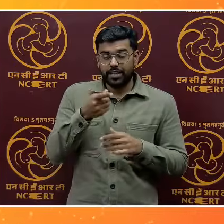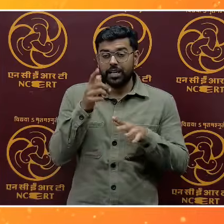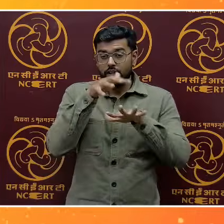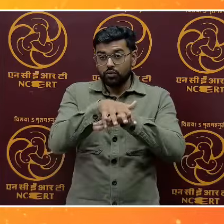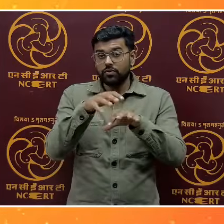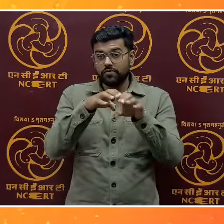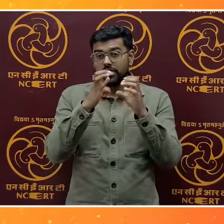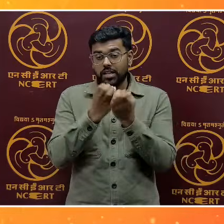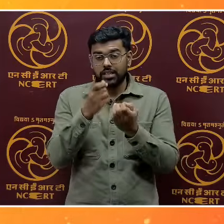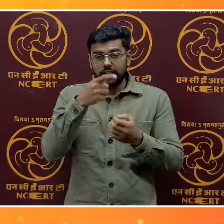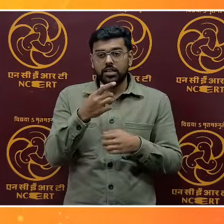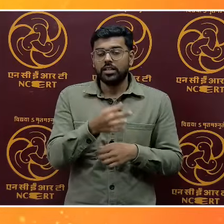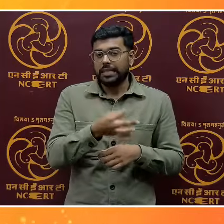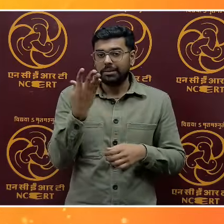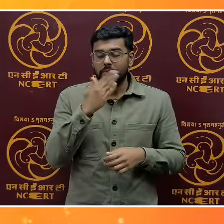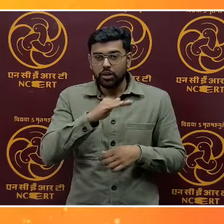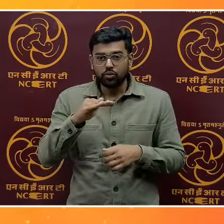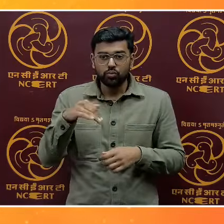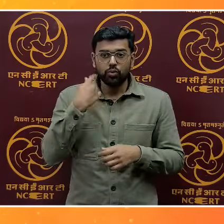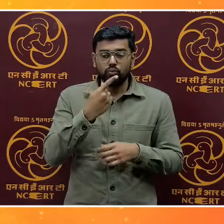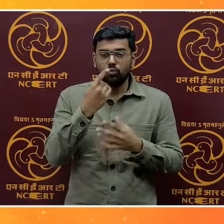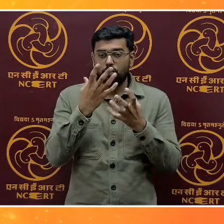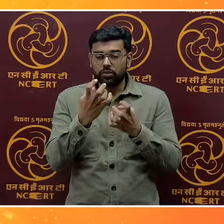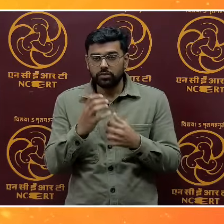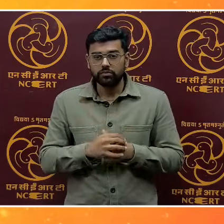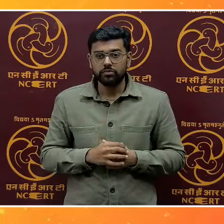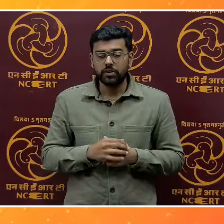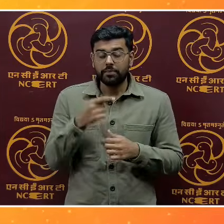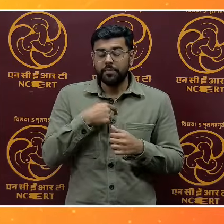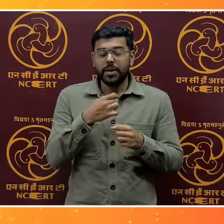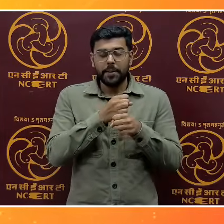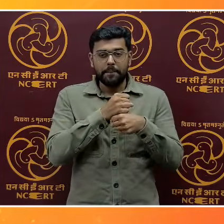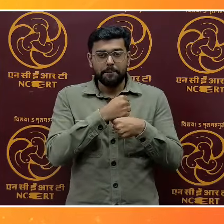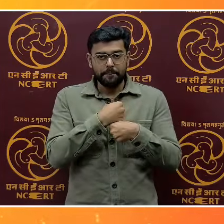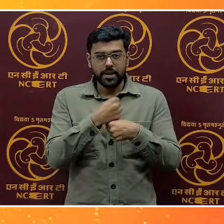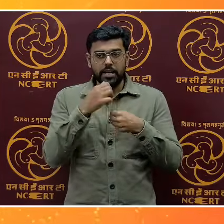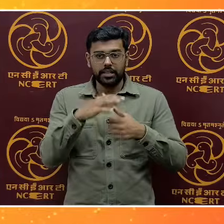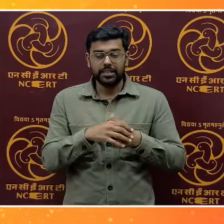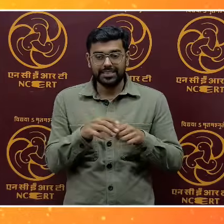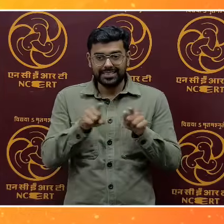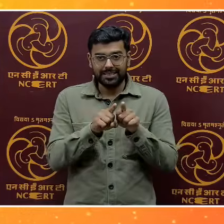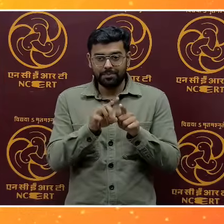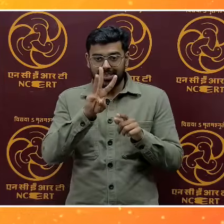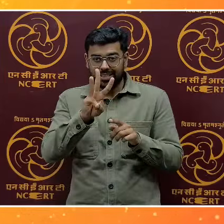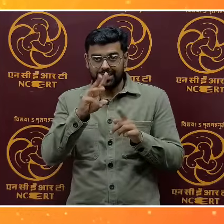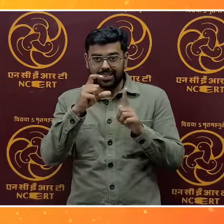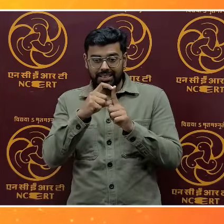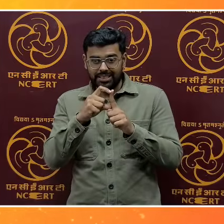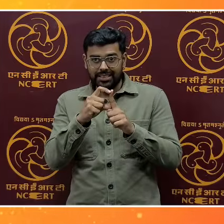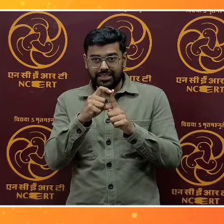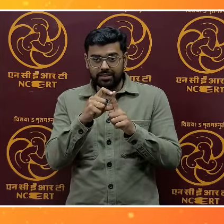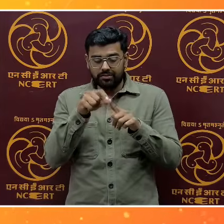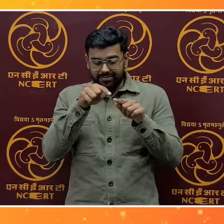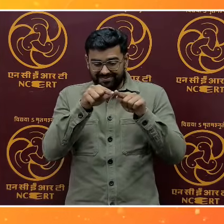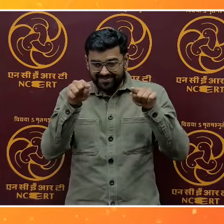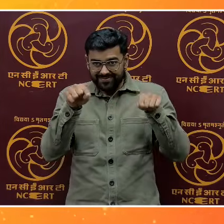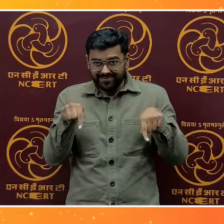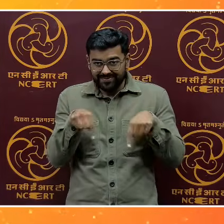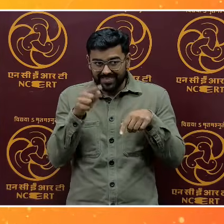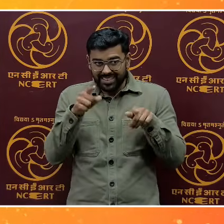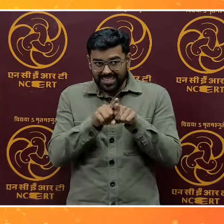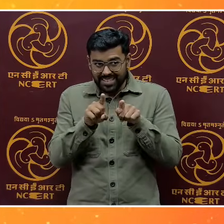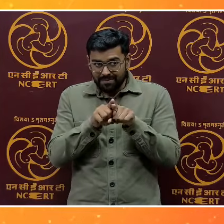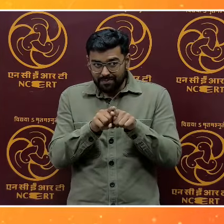classroom, the special needs children, I have made this 3D outliner. The same figure has